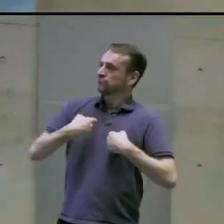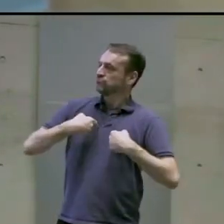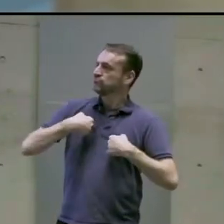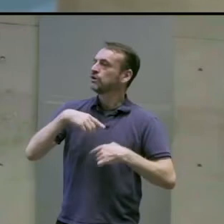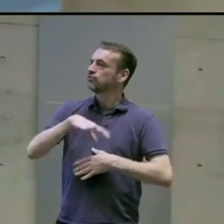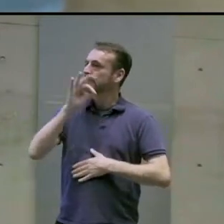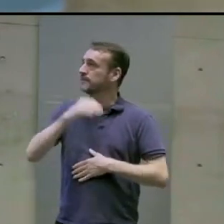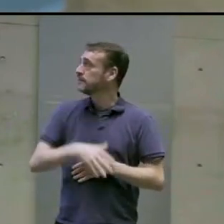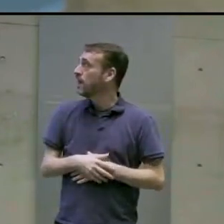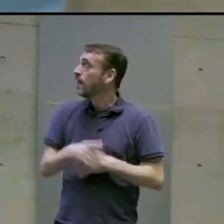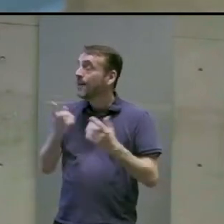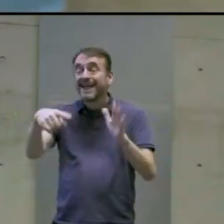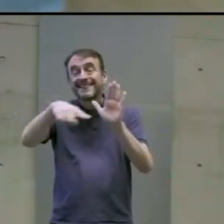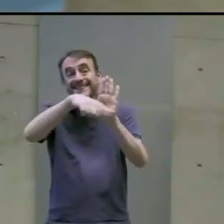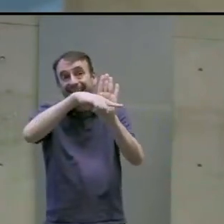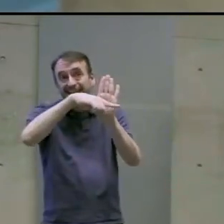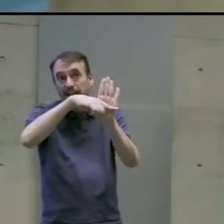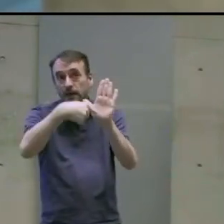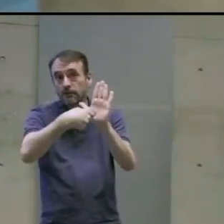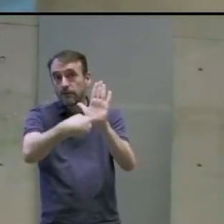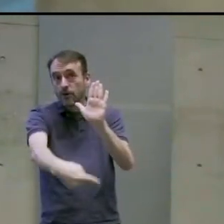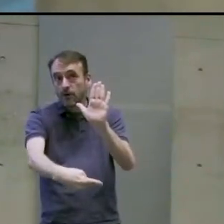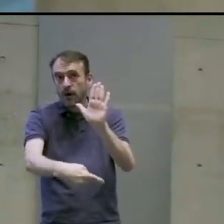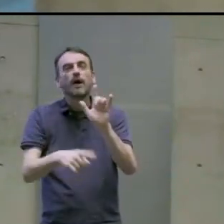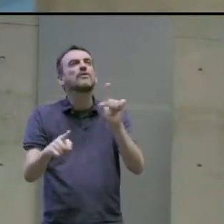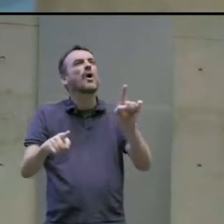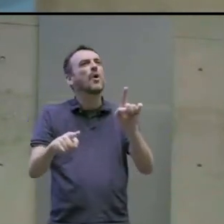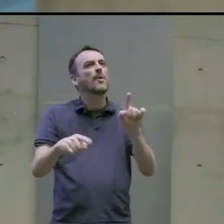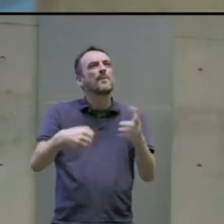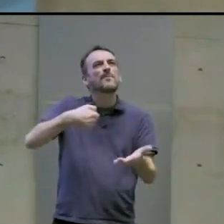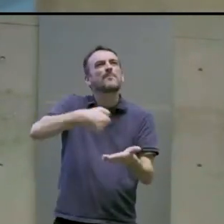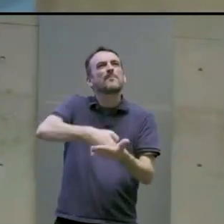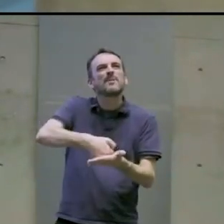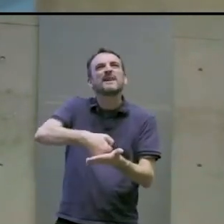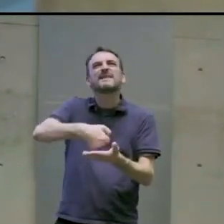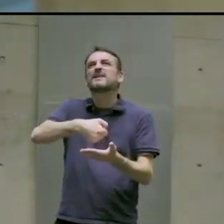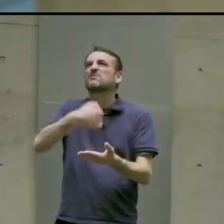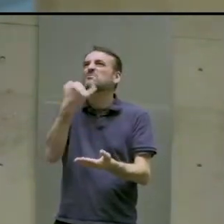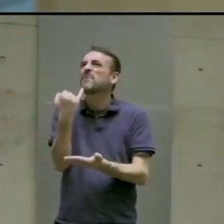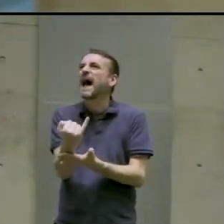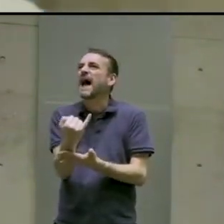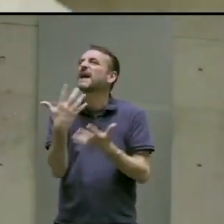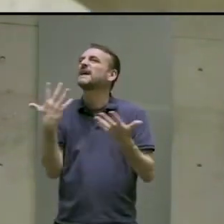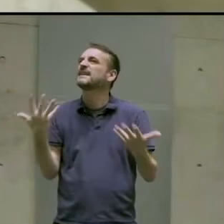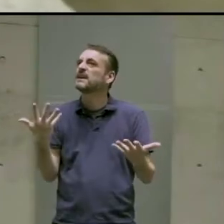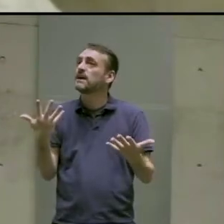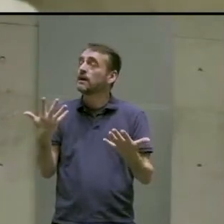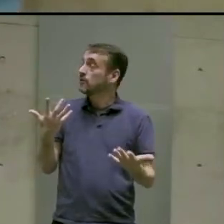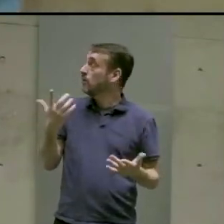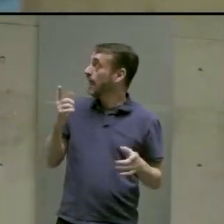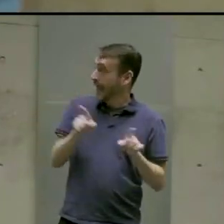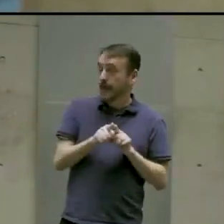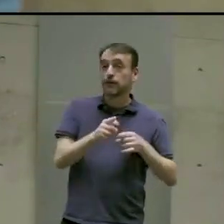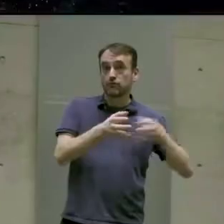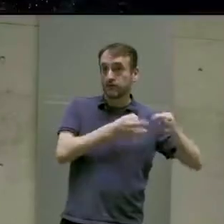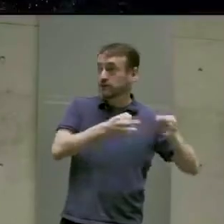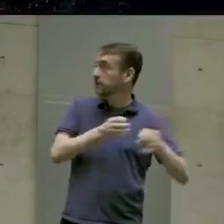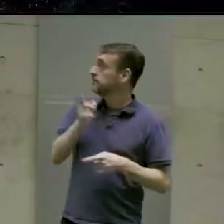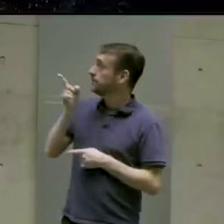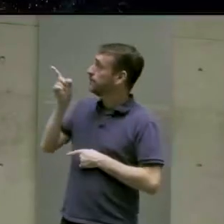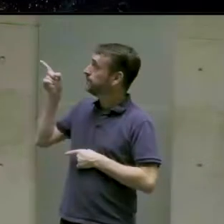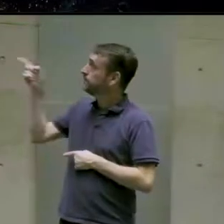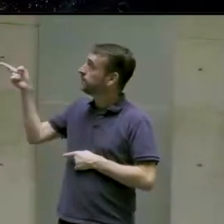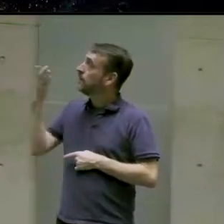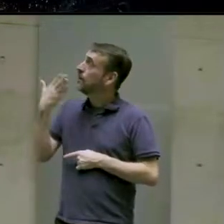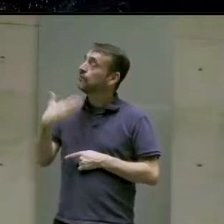negative. So which one is the least bad option? That can be strategic. So this is from Frostpunk.